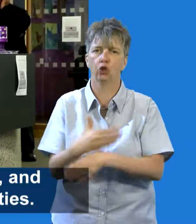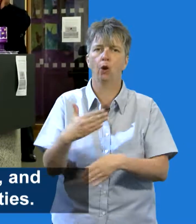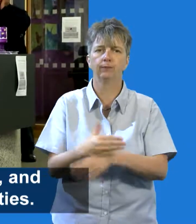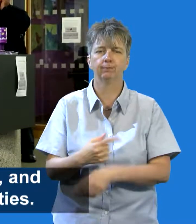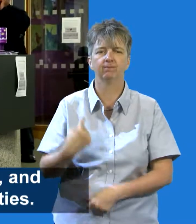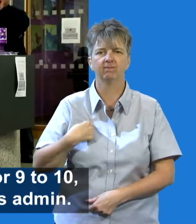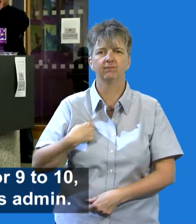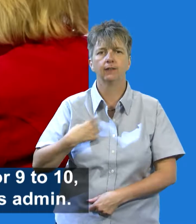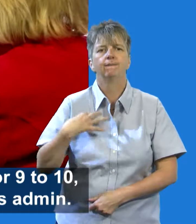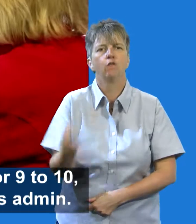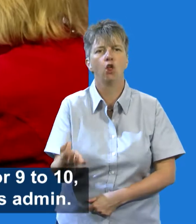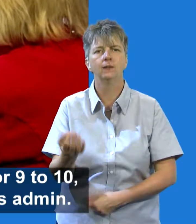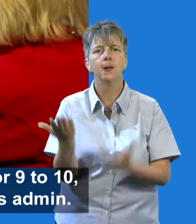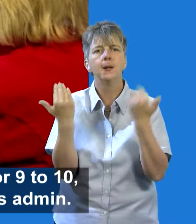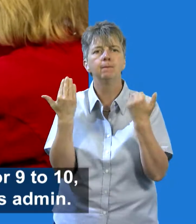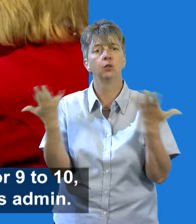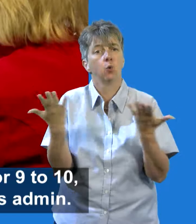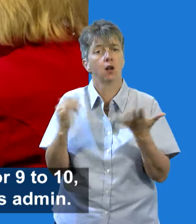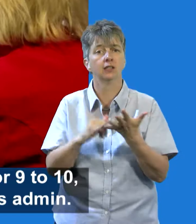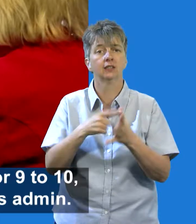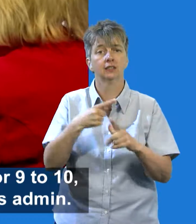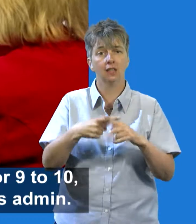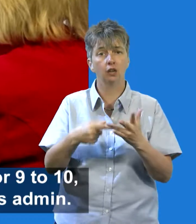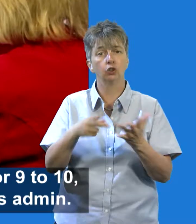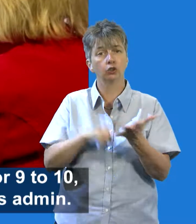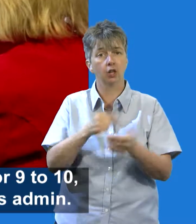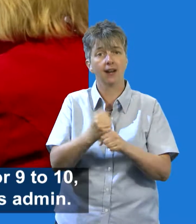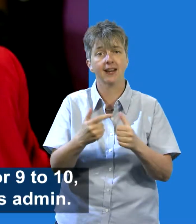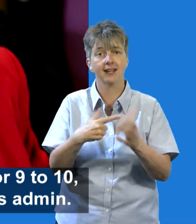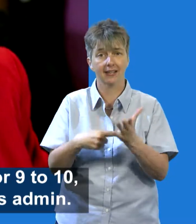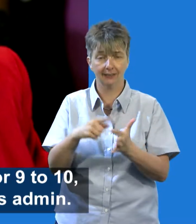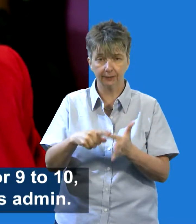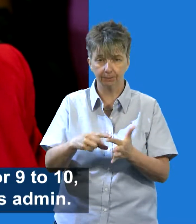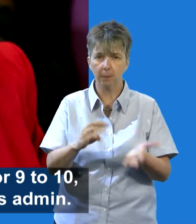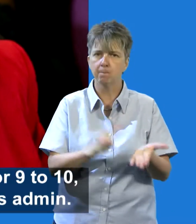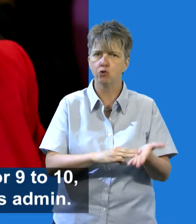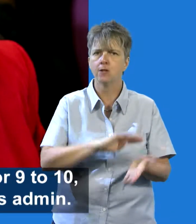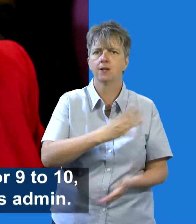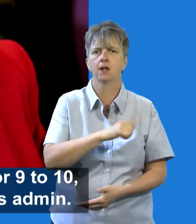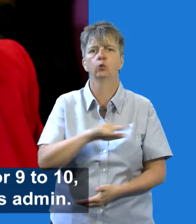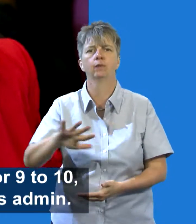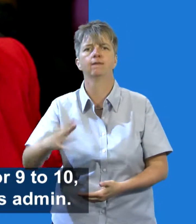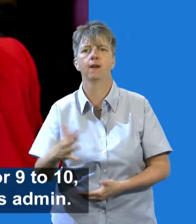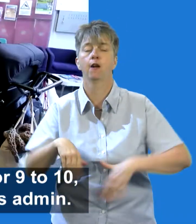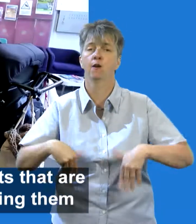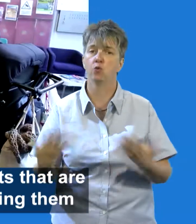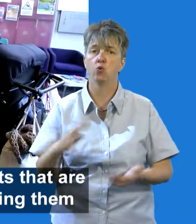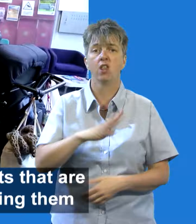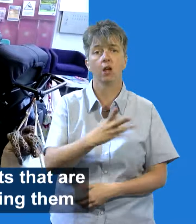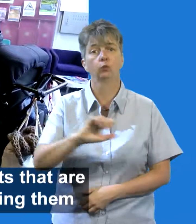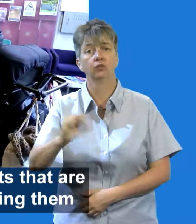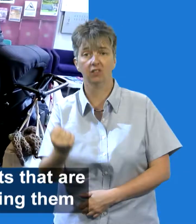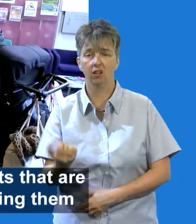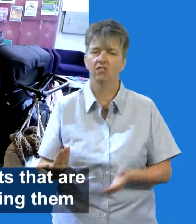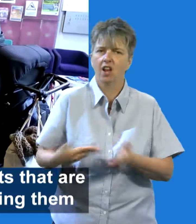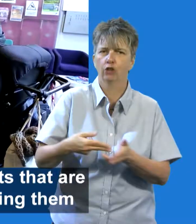various capacities. I do Saxon Gate Monday 9 till 5 or 9 till 10, whatever I'm needed, and that's admin, plus